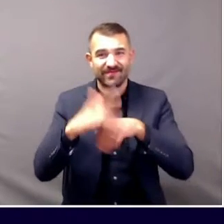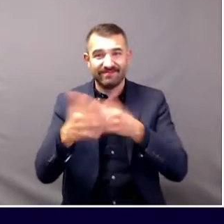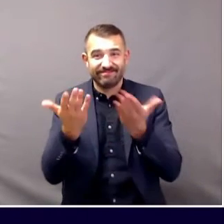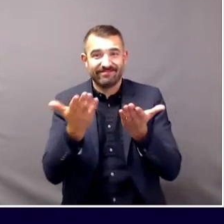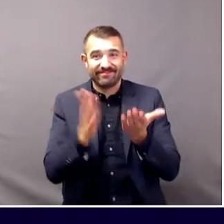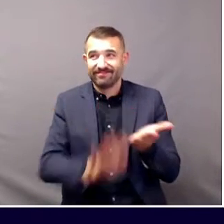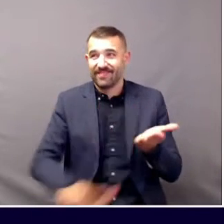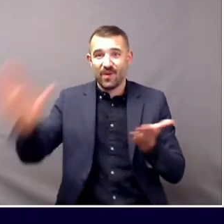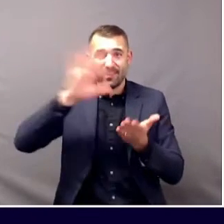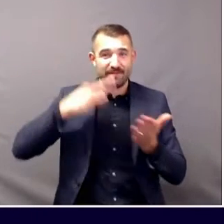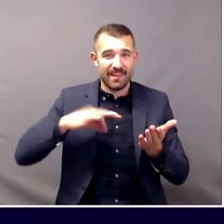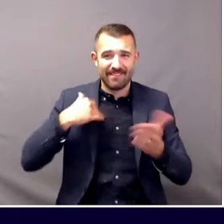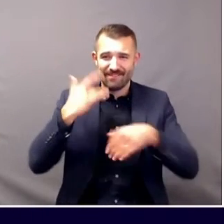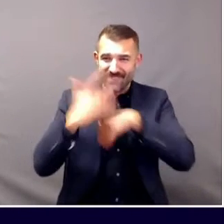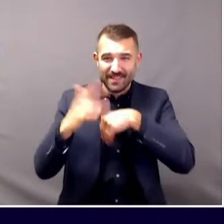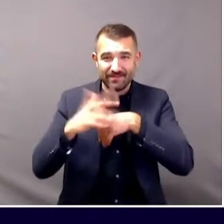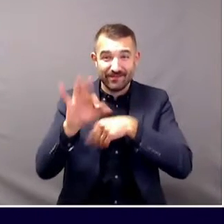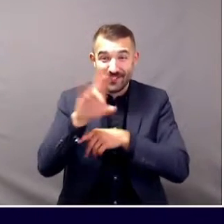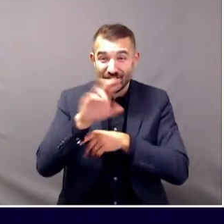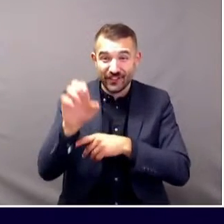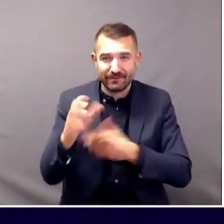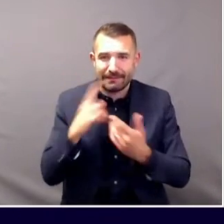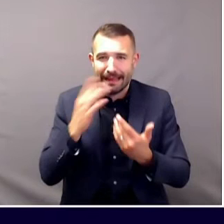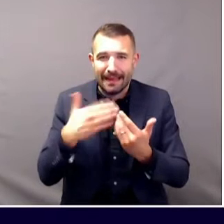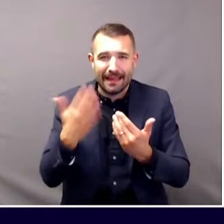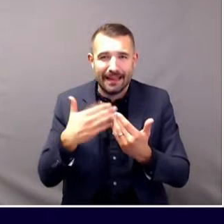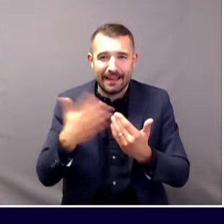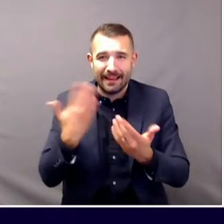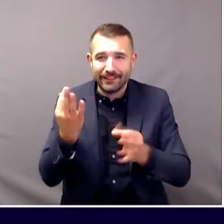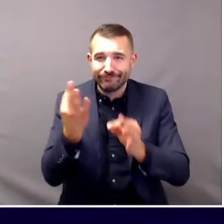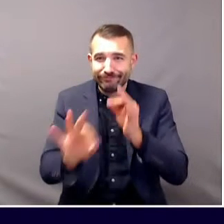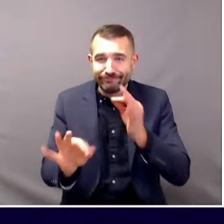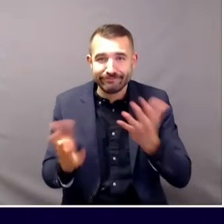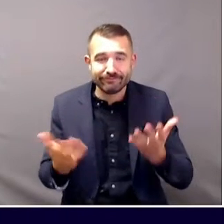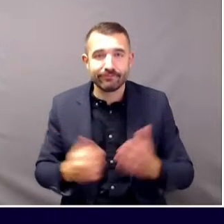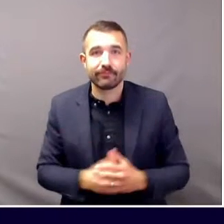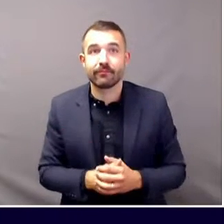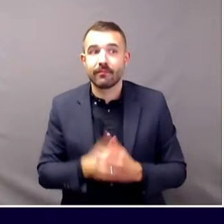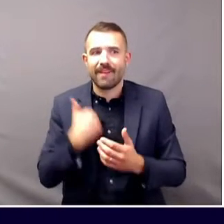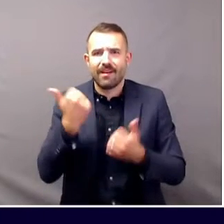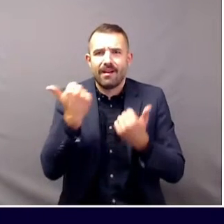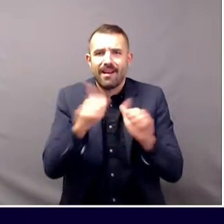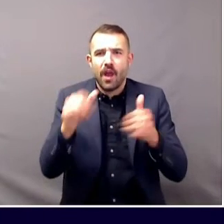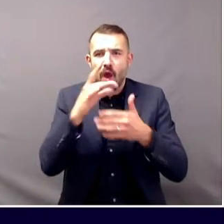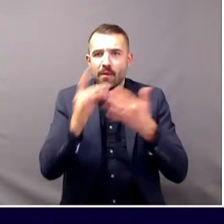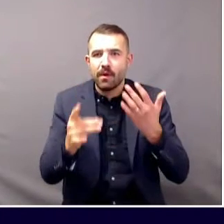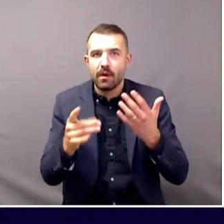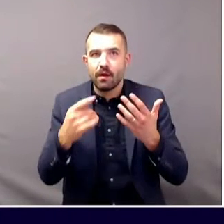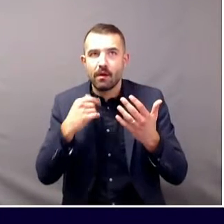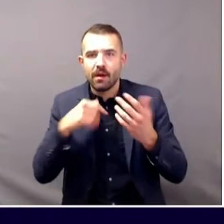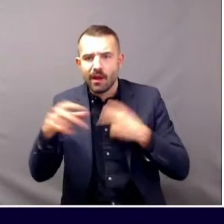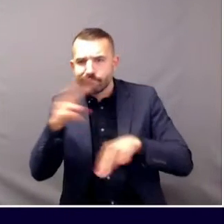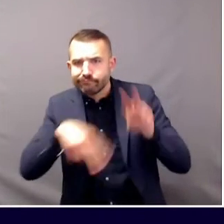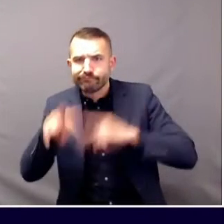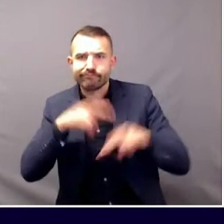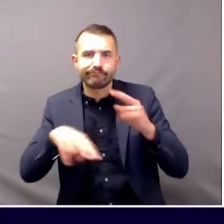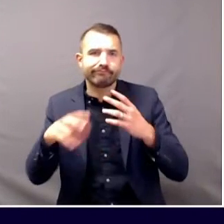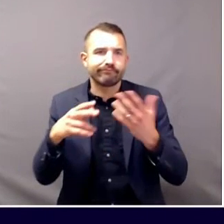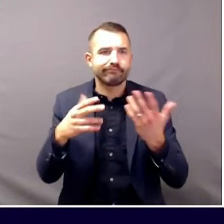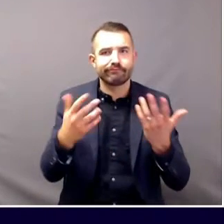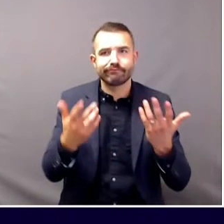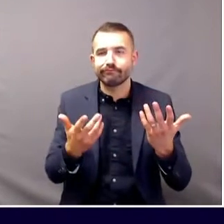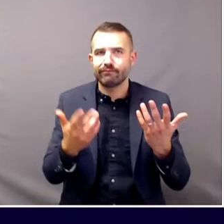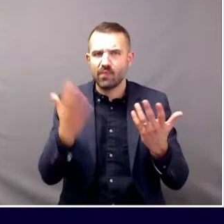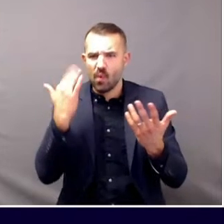we've taken. We do continue to look at all different options that would potentially further stop the spread of the